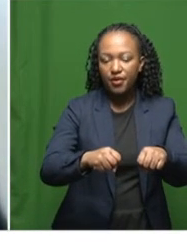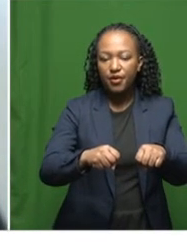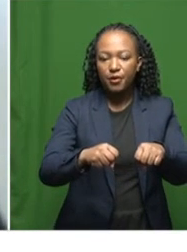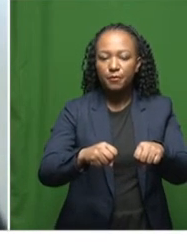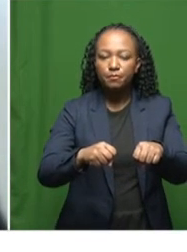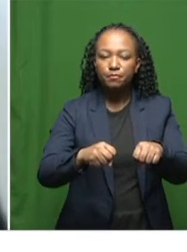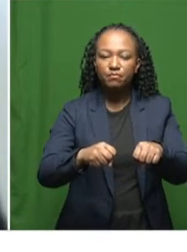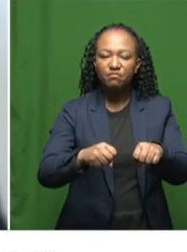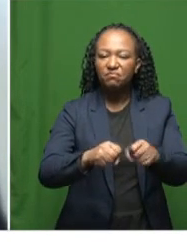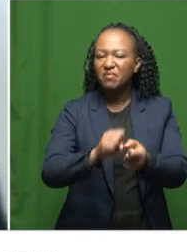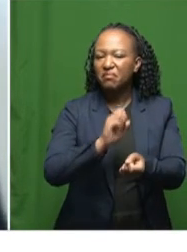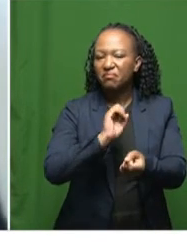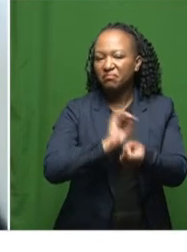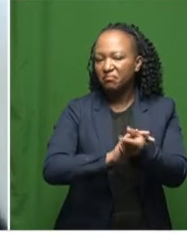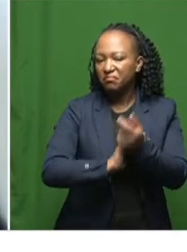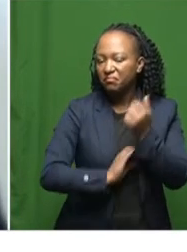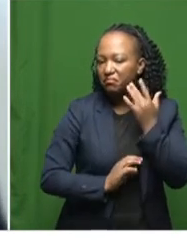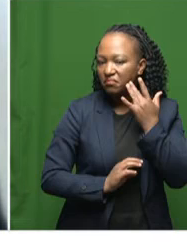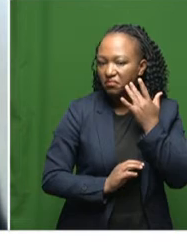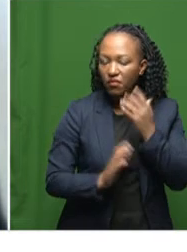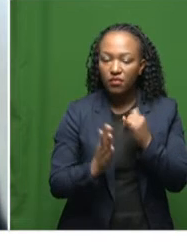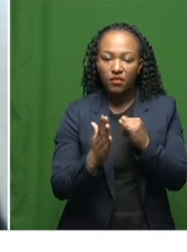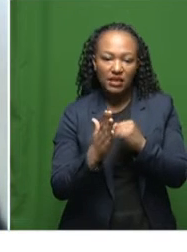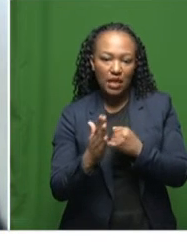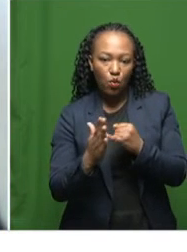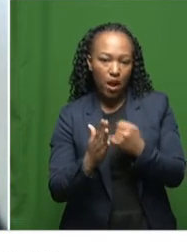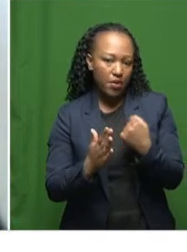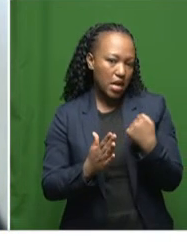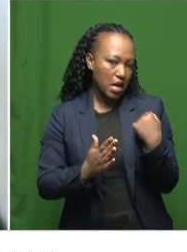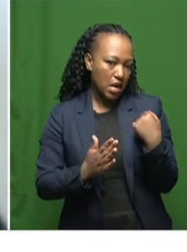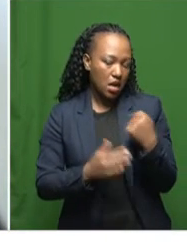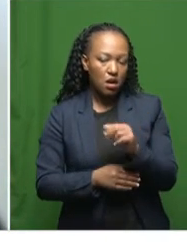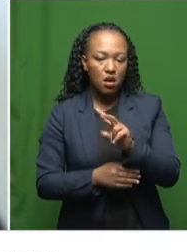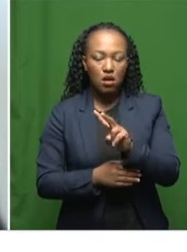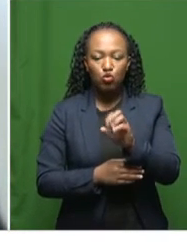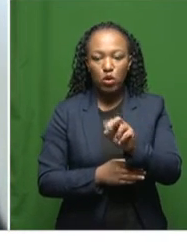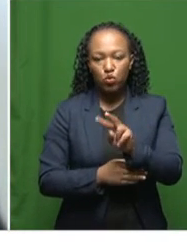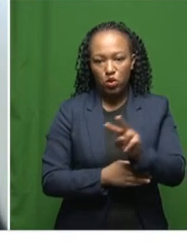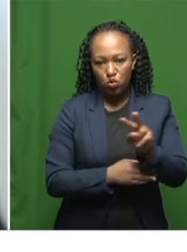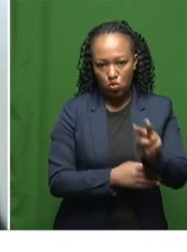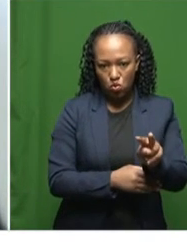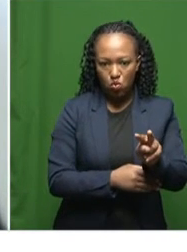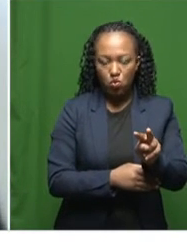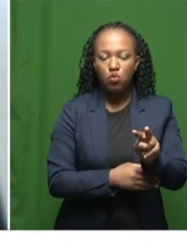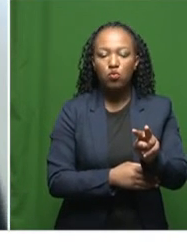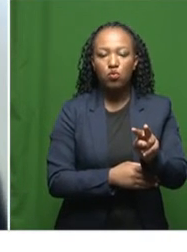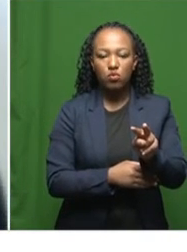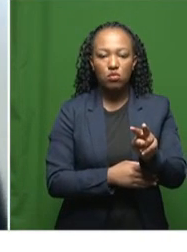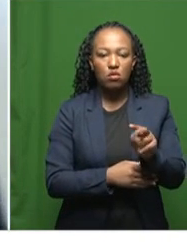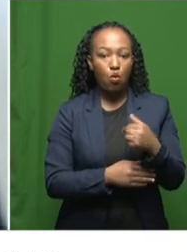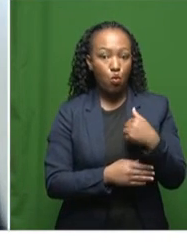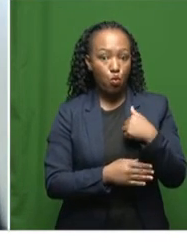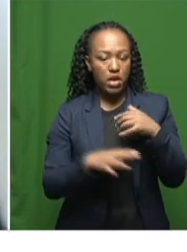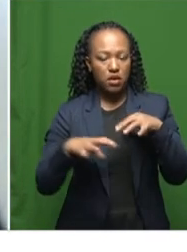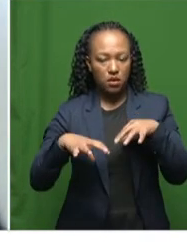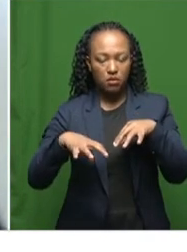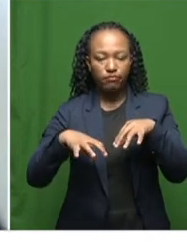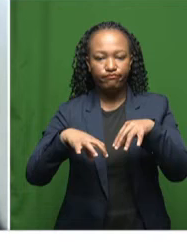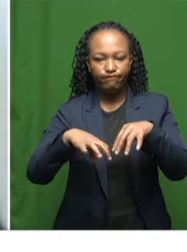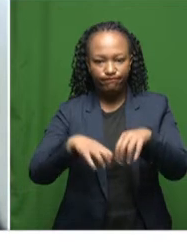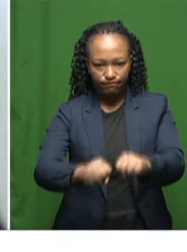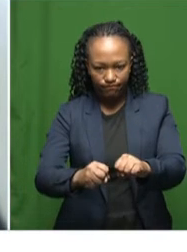late January 2022. And then after we have taken over the